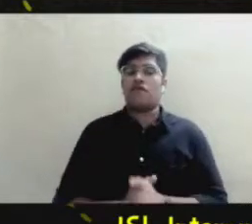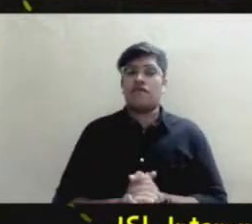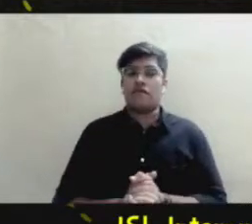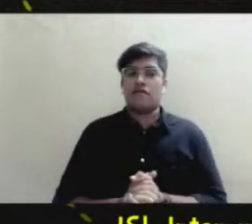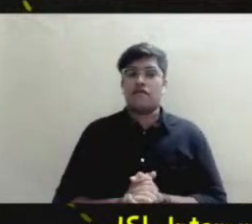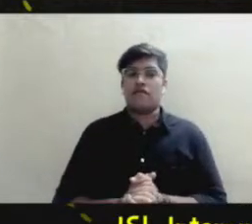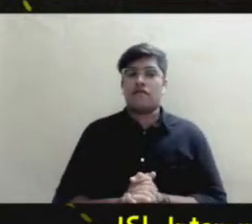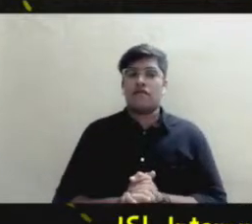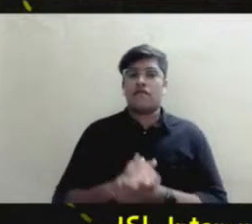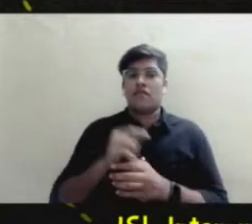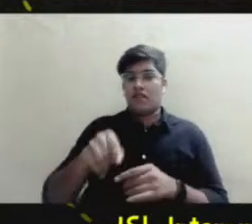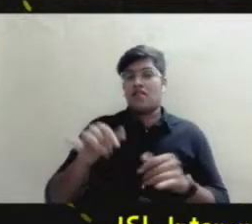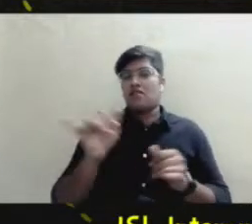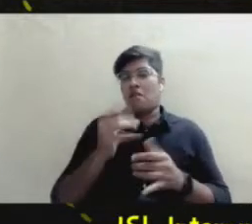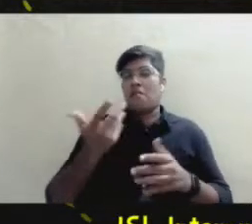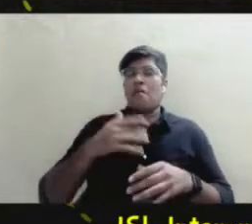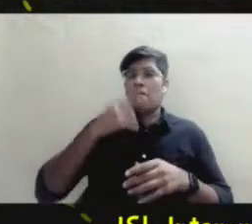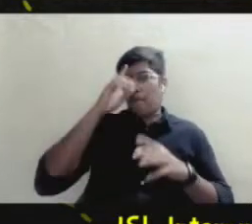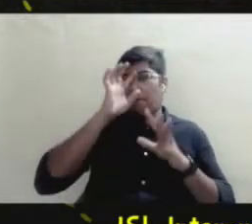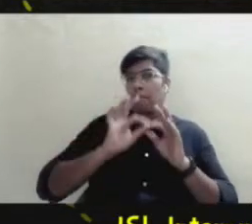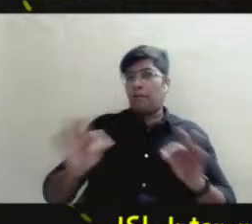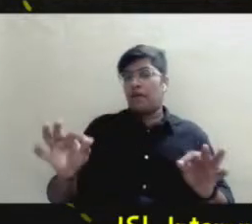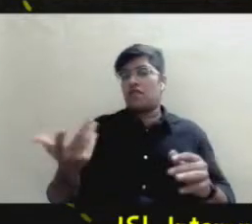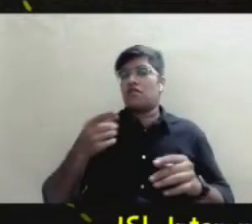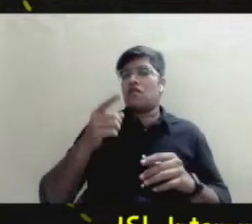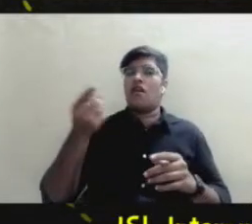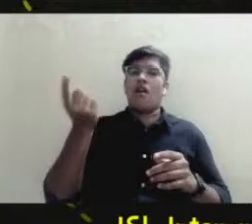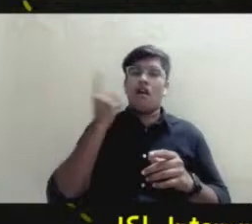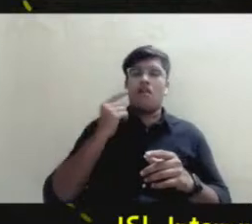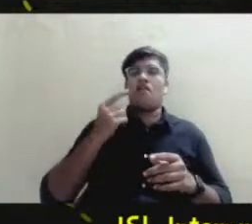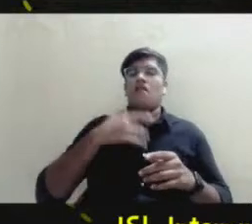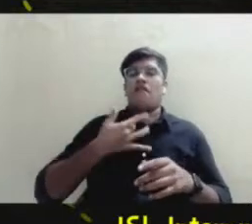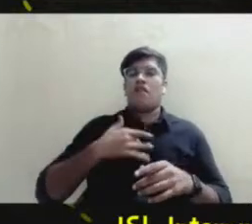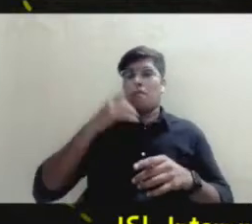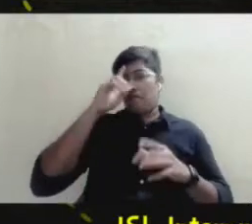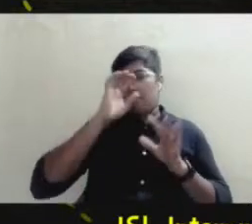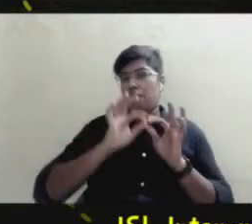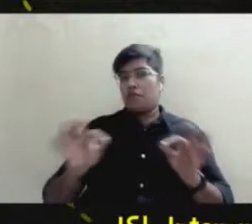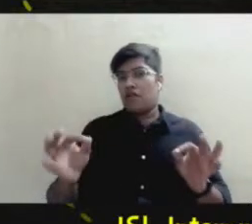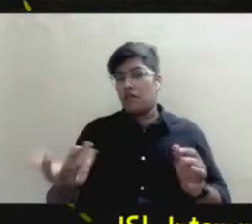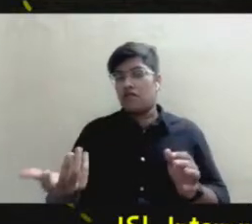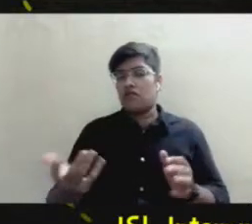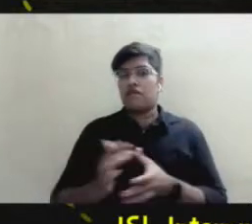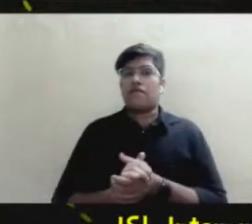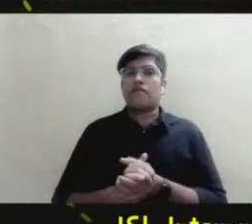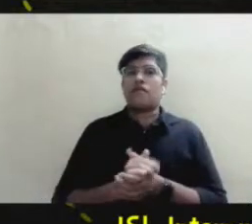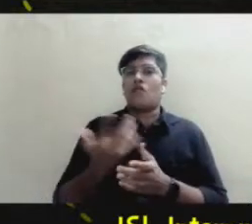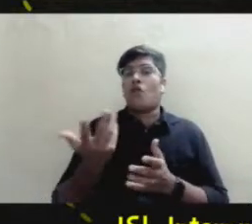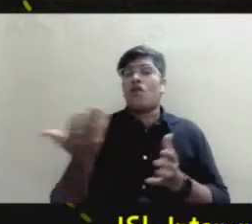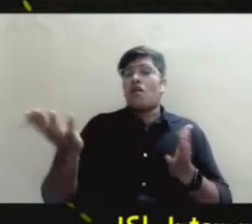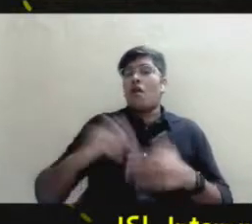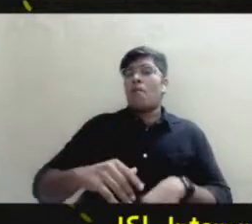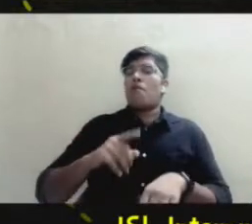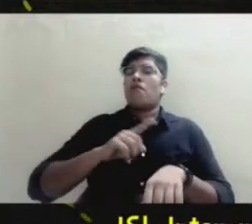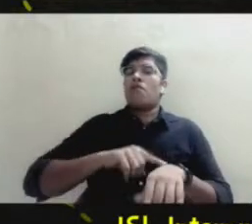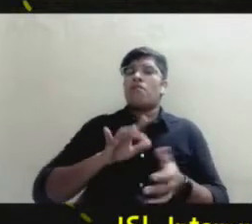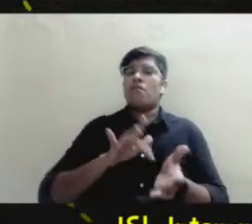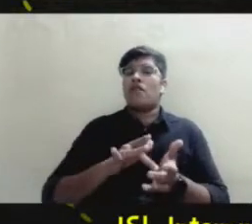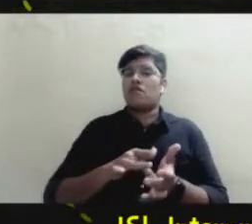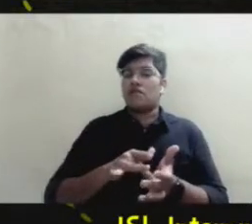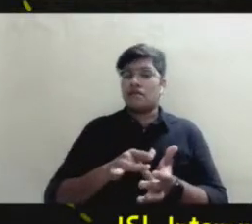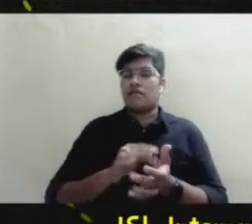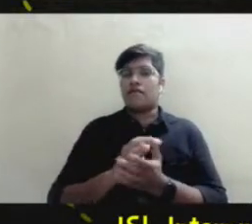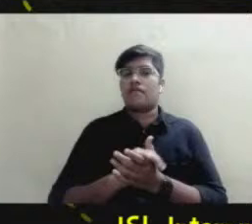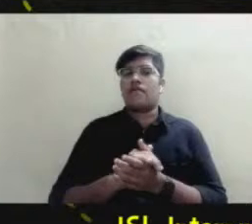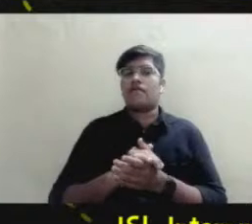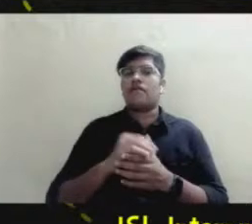solace to hear about it, because I think that what comes through, and especially when you spoke about the composition and the